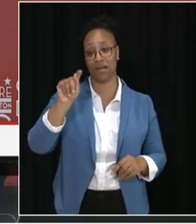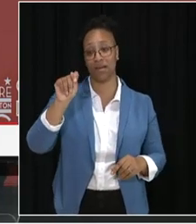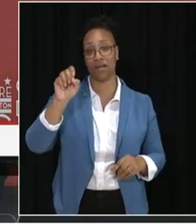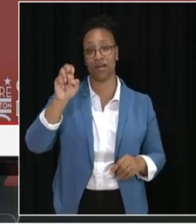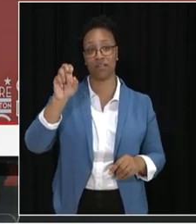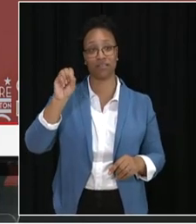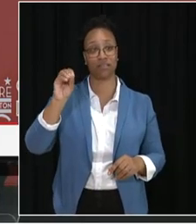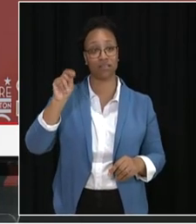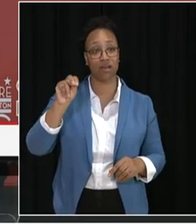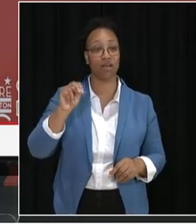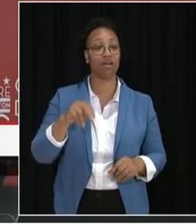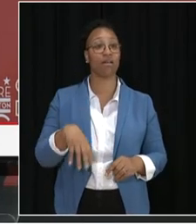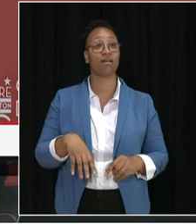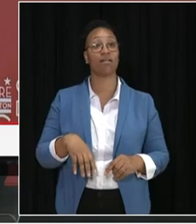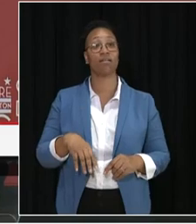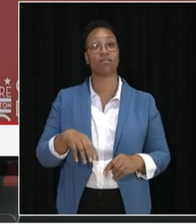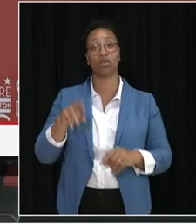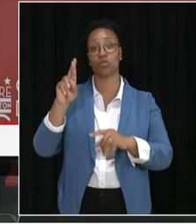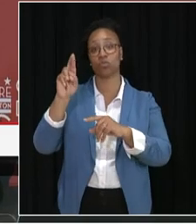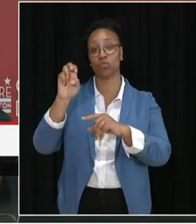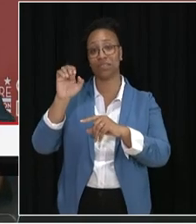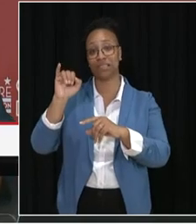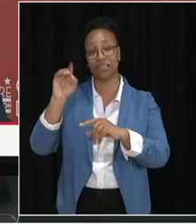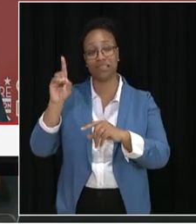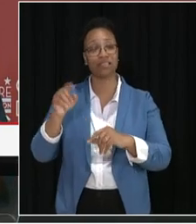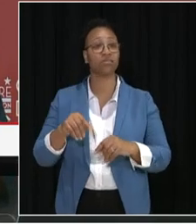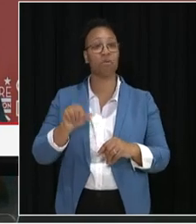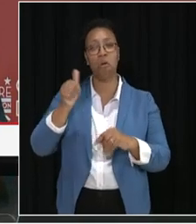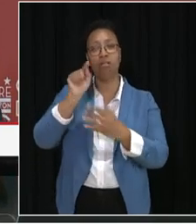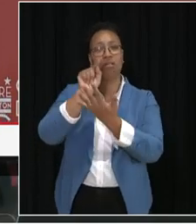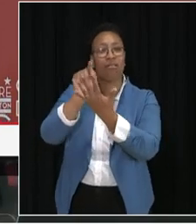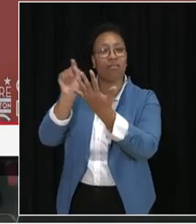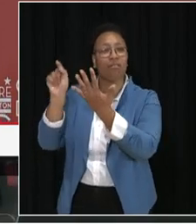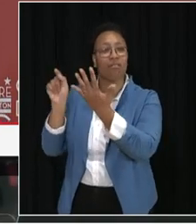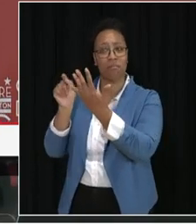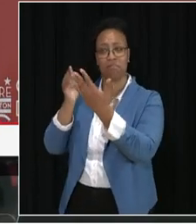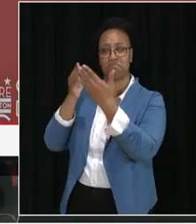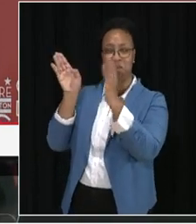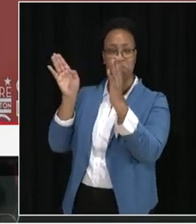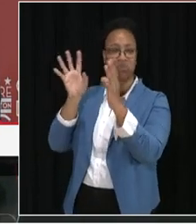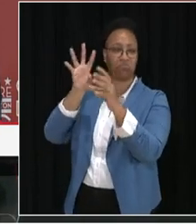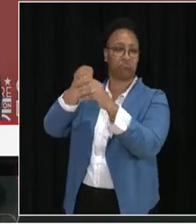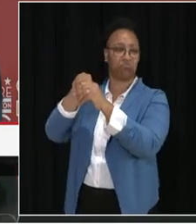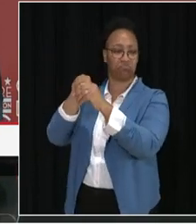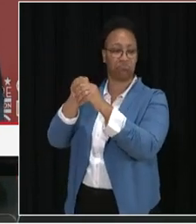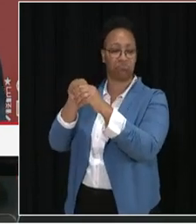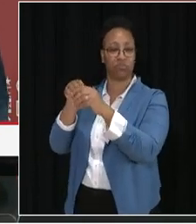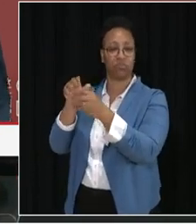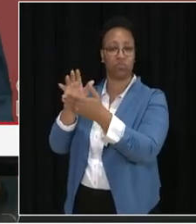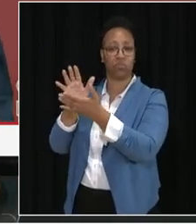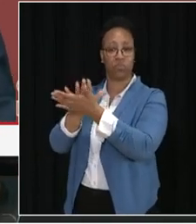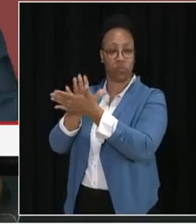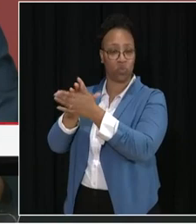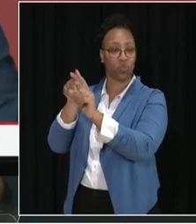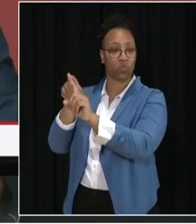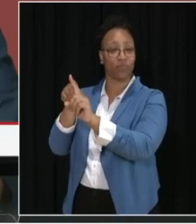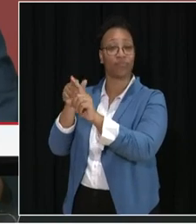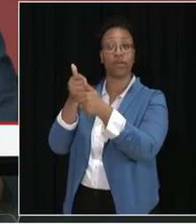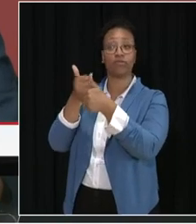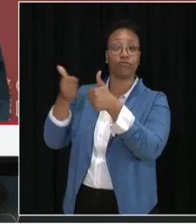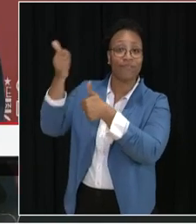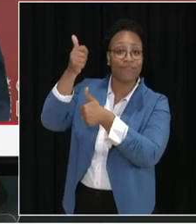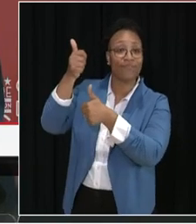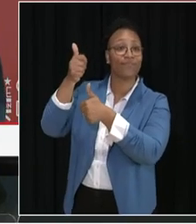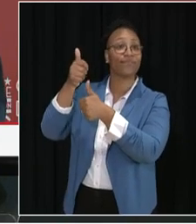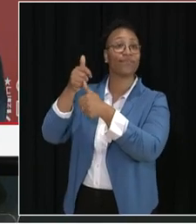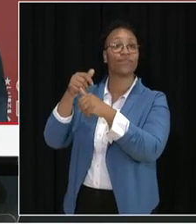want to acknowledge her, and our public education team, the Chancellor of DC Public Schools. Give it up for